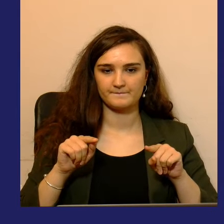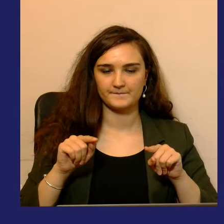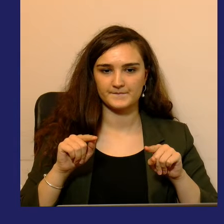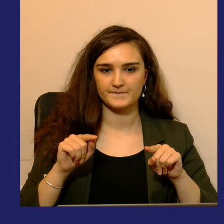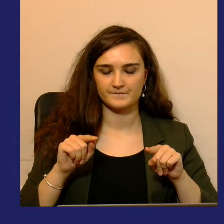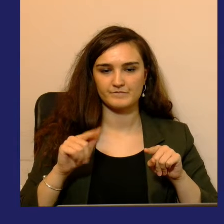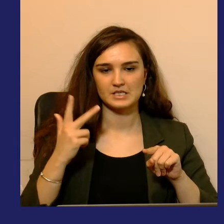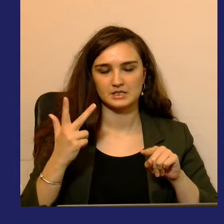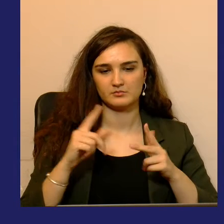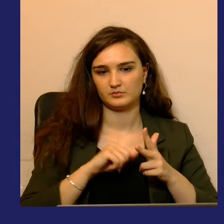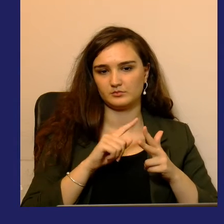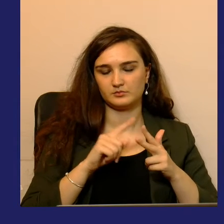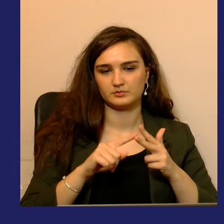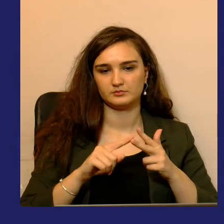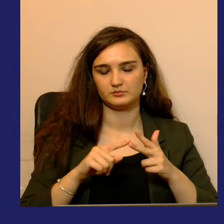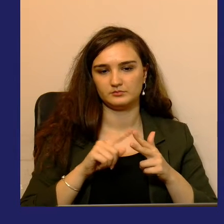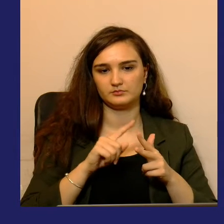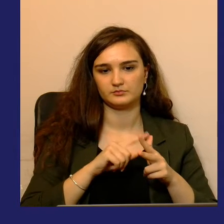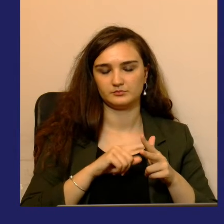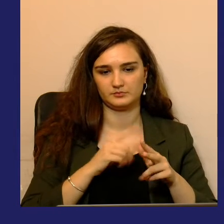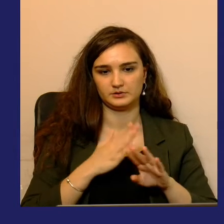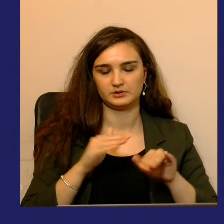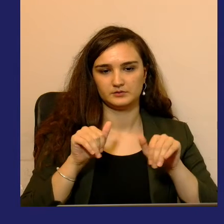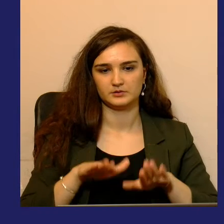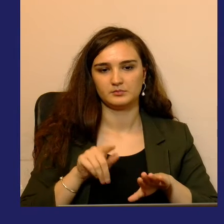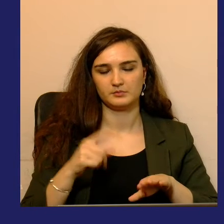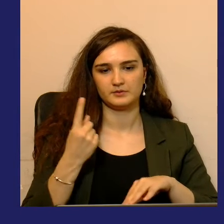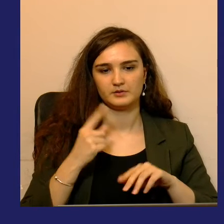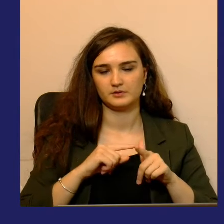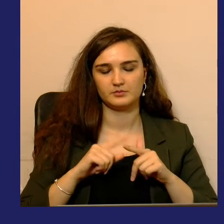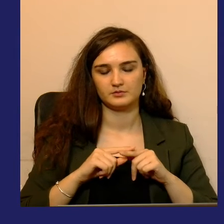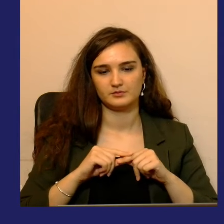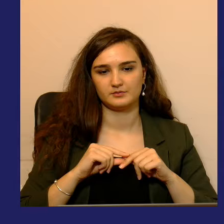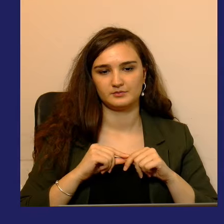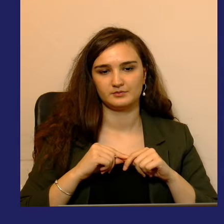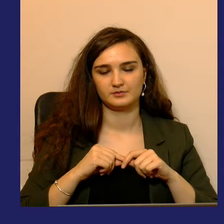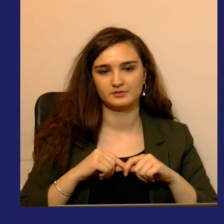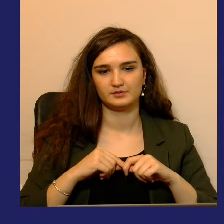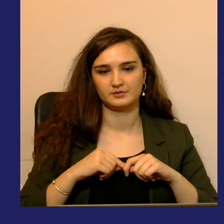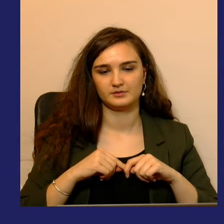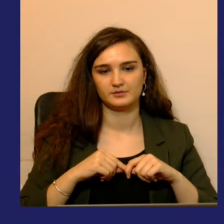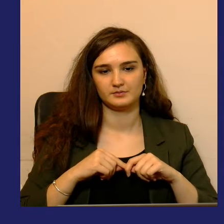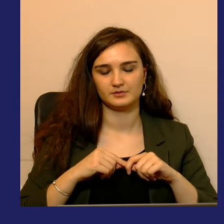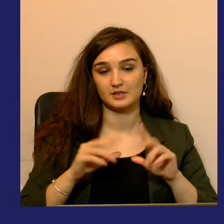being the laws, the rules that you have in place. The second part